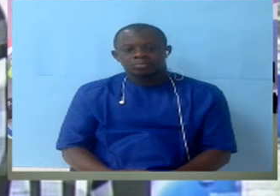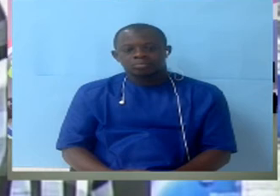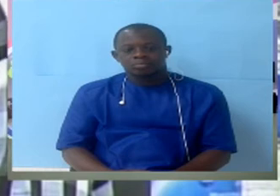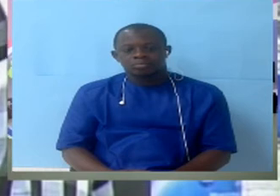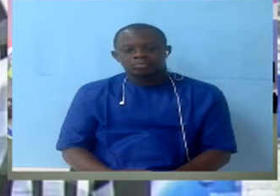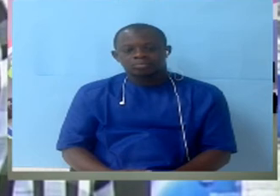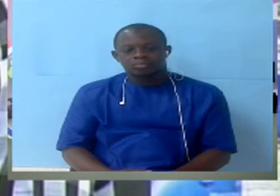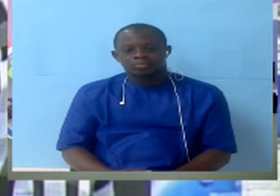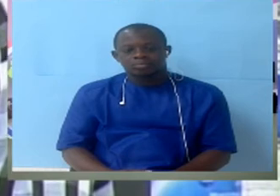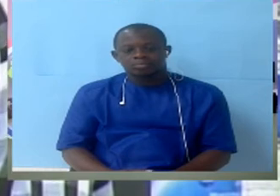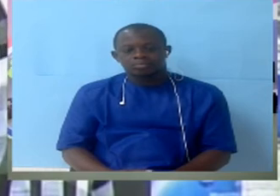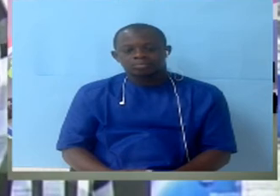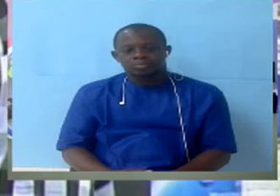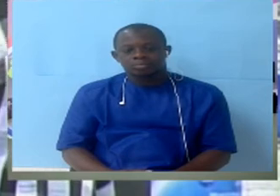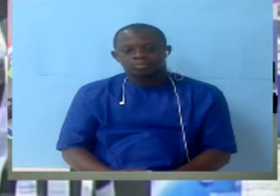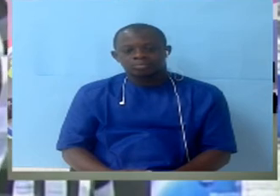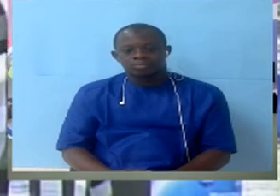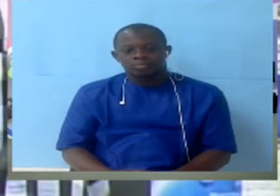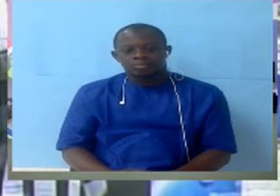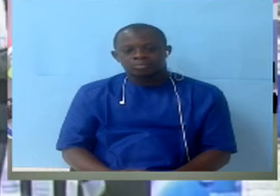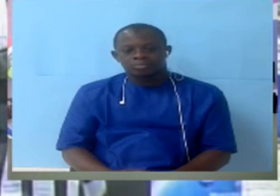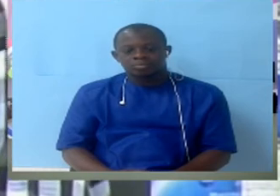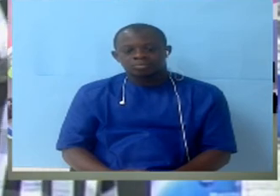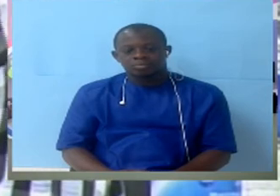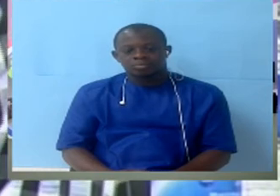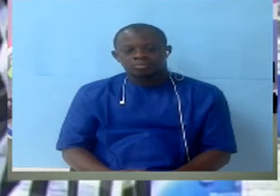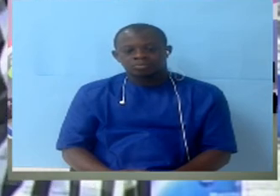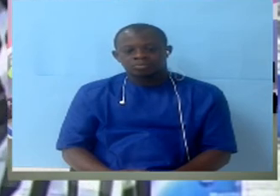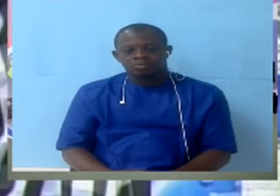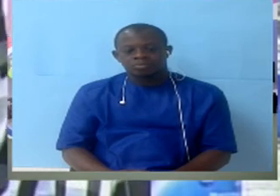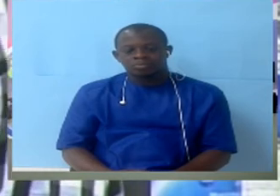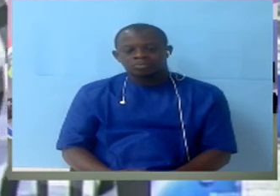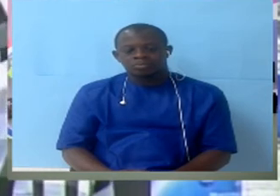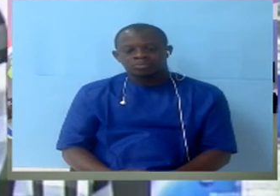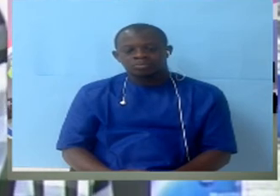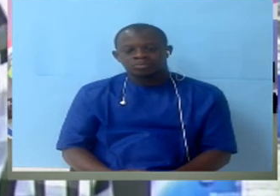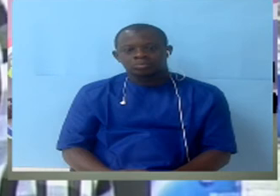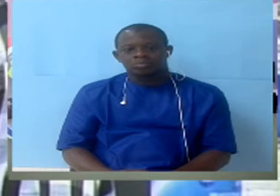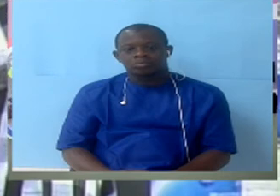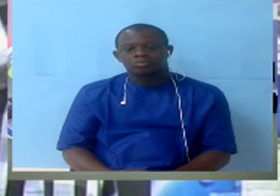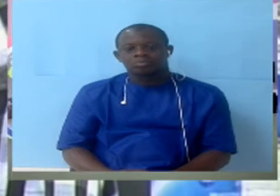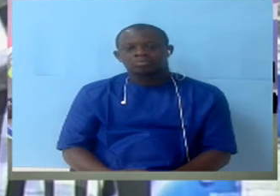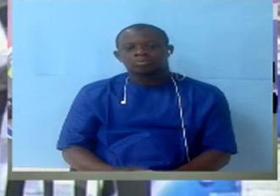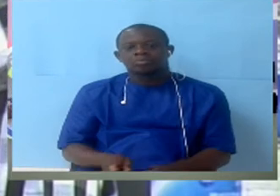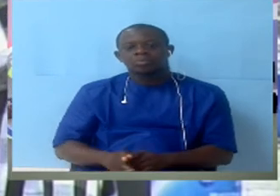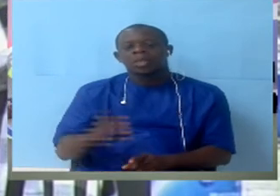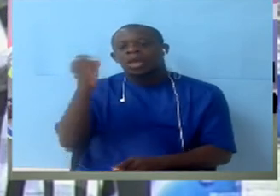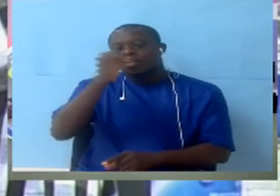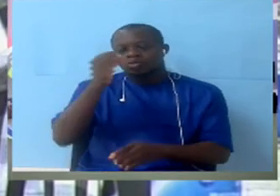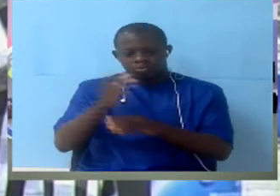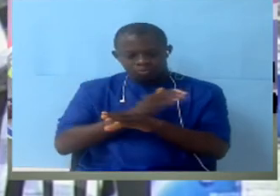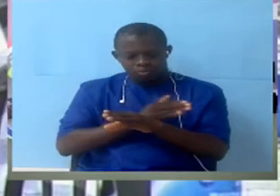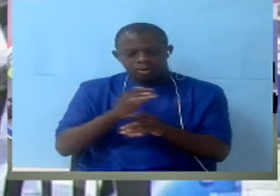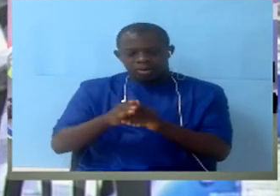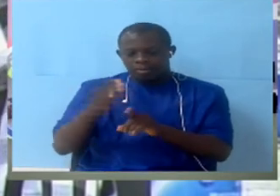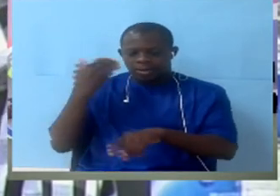the army mamuru army ko man rado ke kan wala na ndekudo ke kan mar na Stefan Makoy no. Because at that